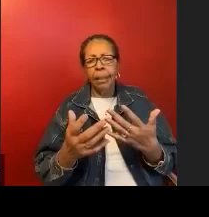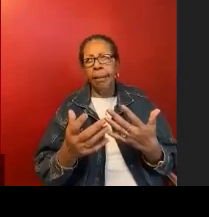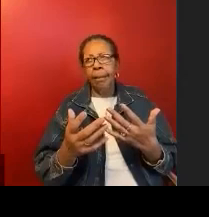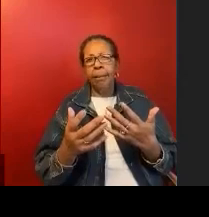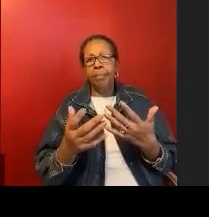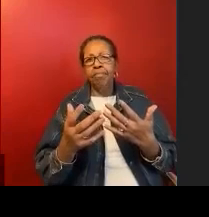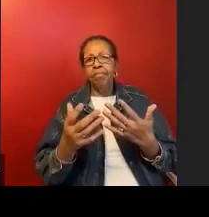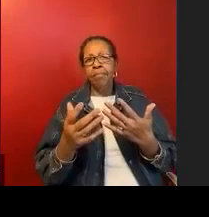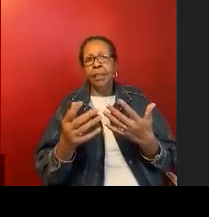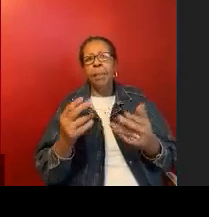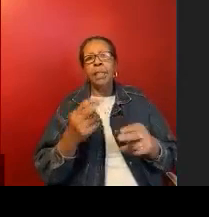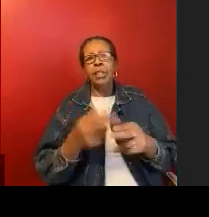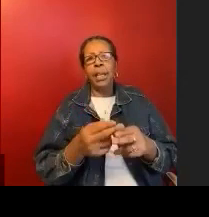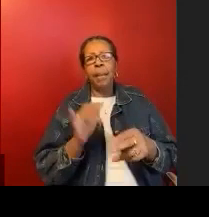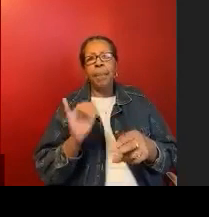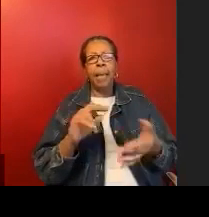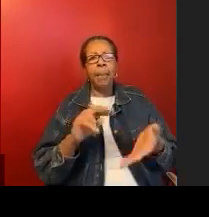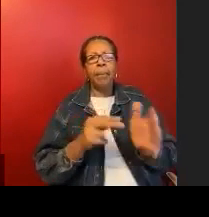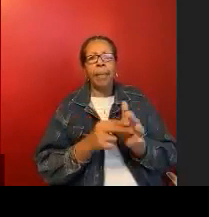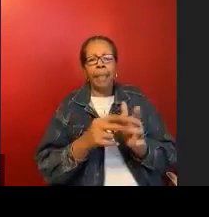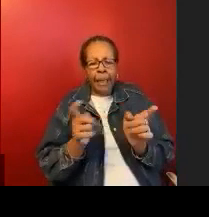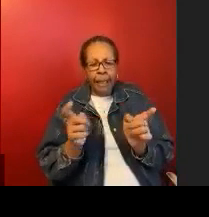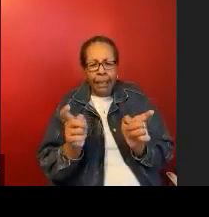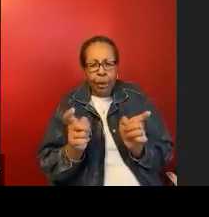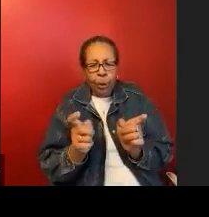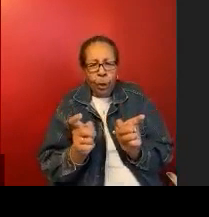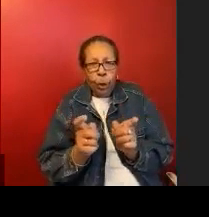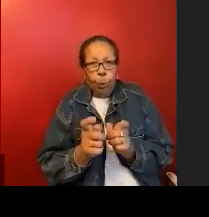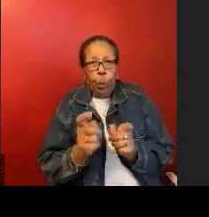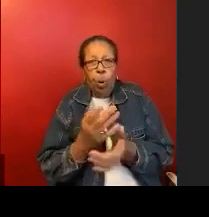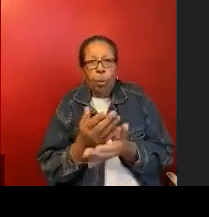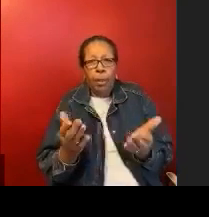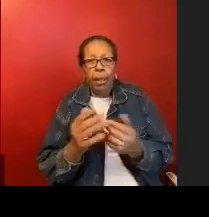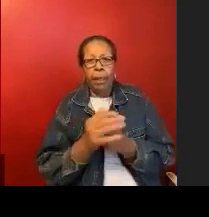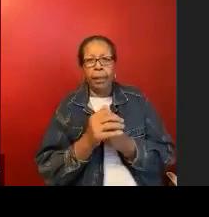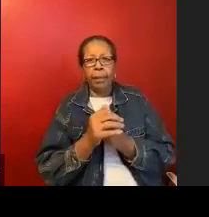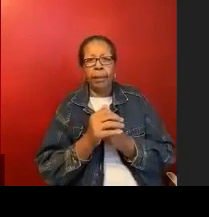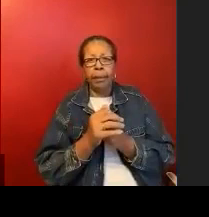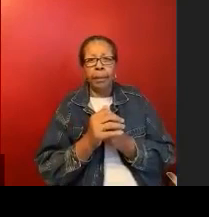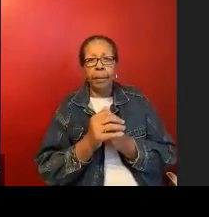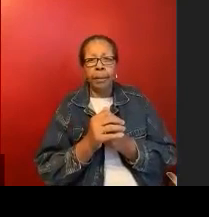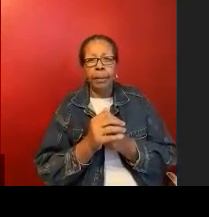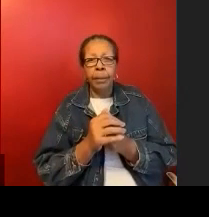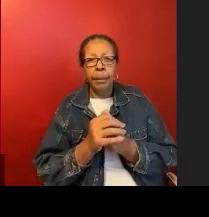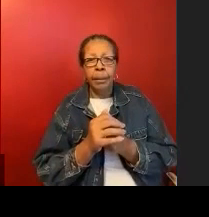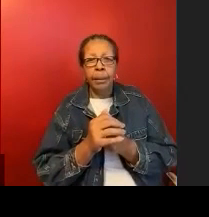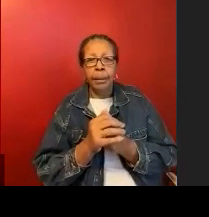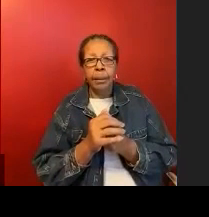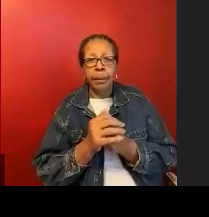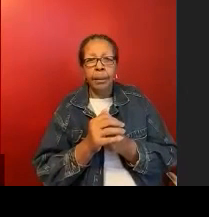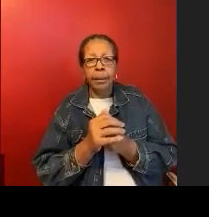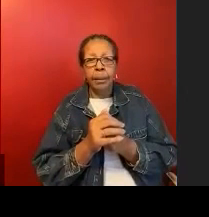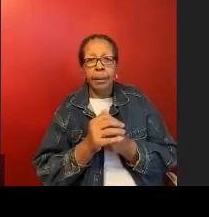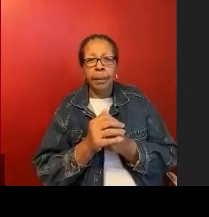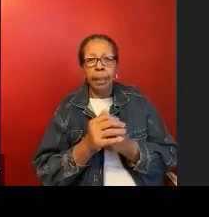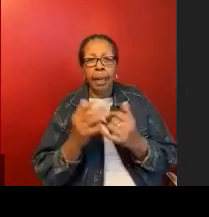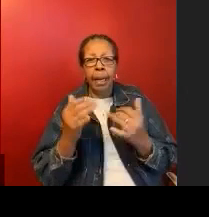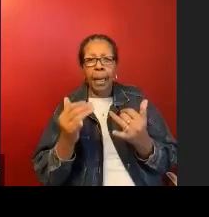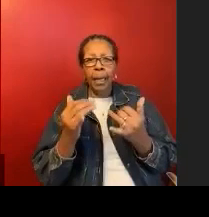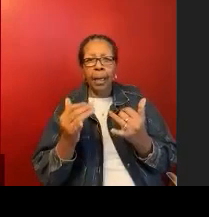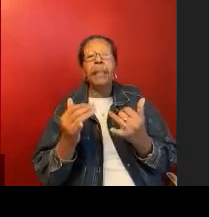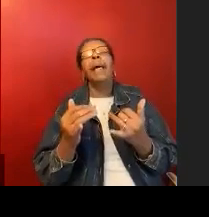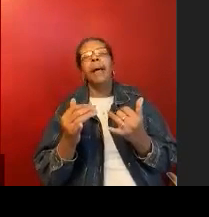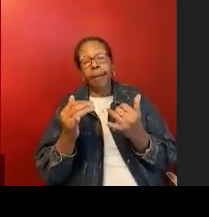And so it kind of started off by all of them calling me cosho, like a little abbreviation from like little cosita. And now they just always call me